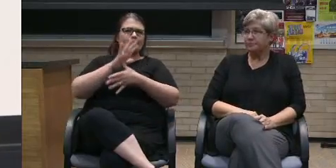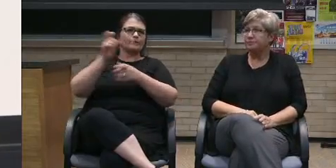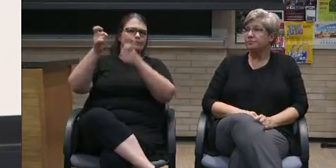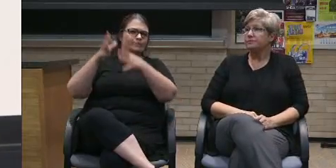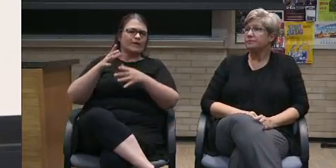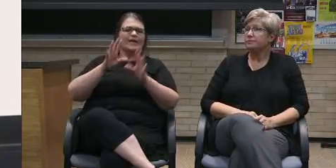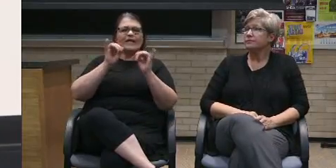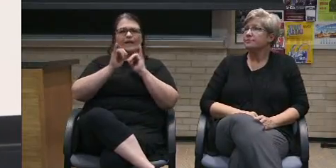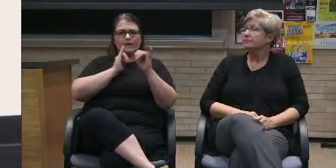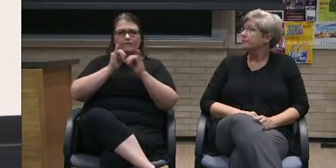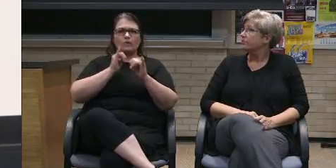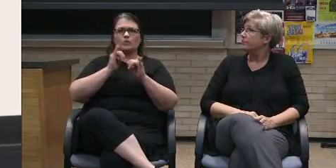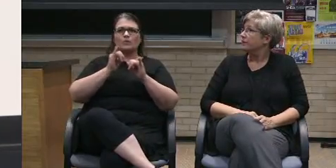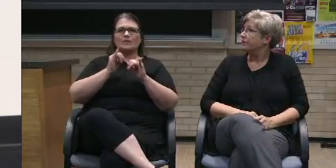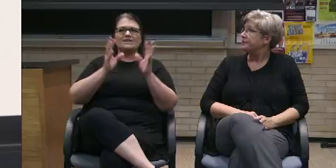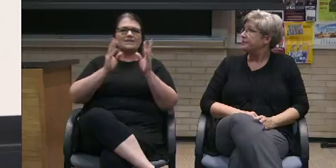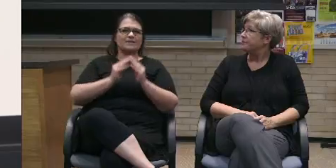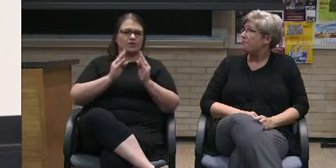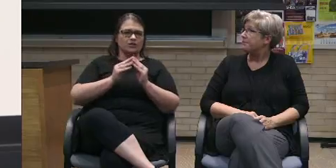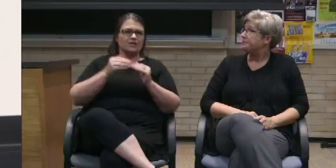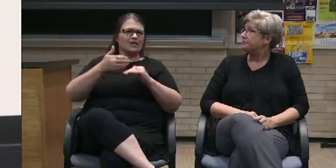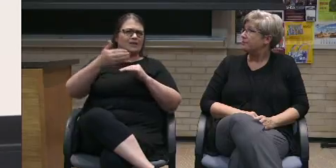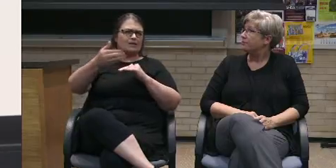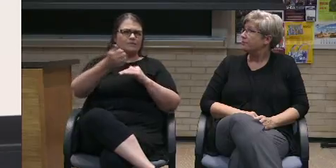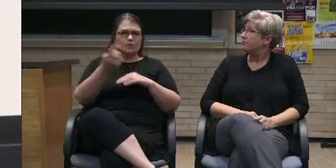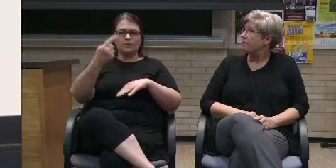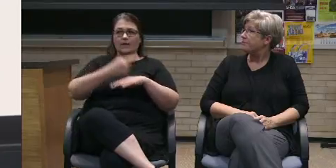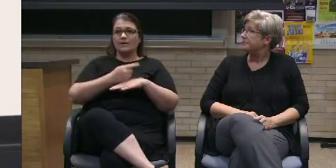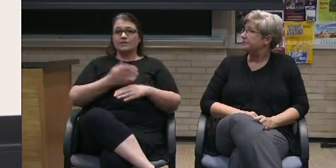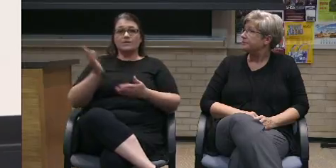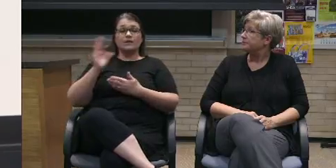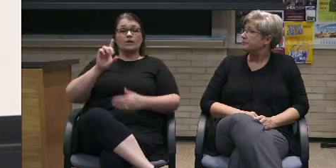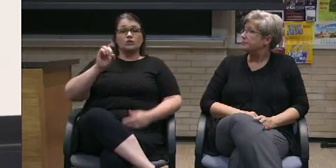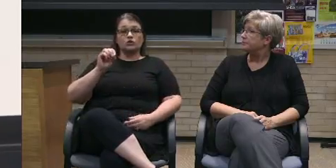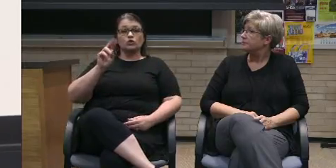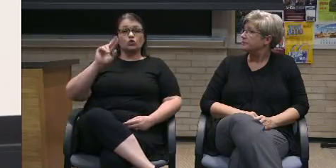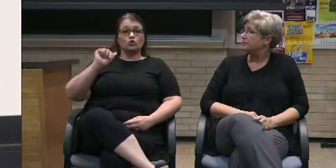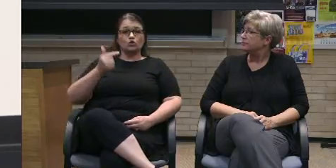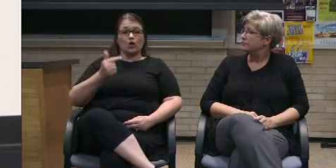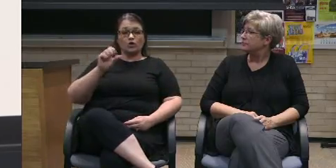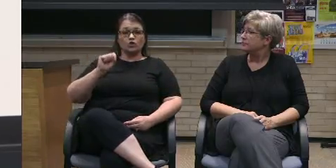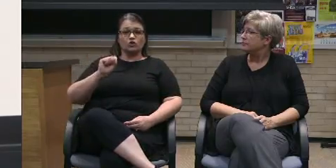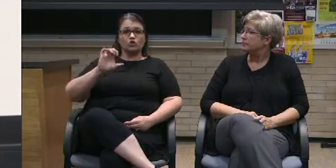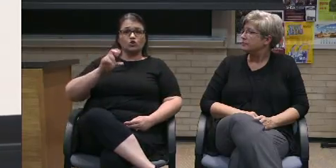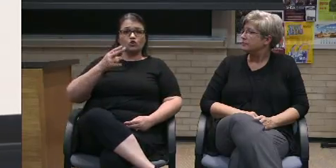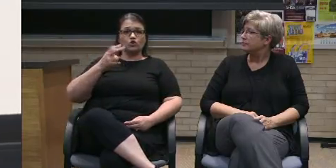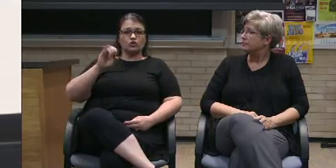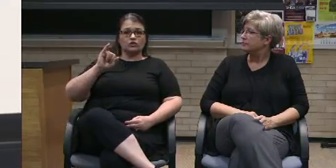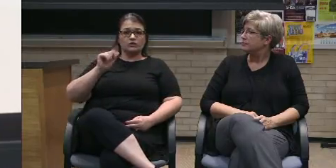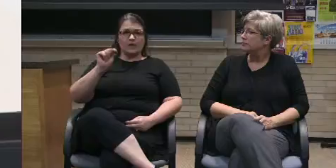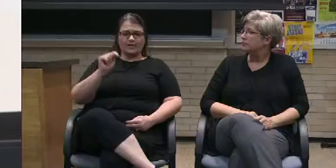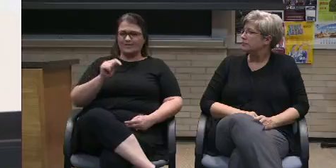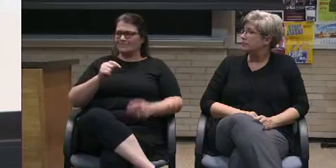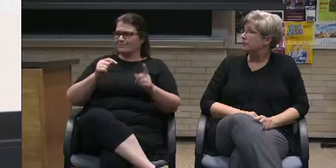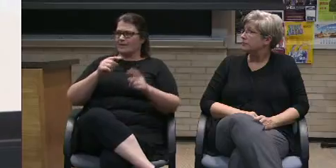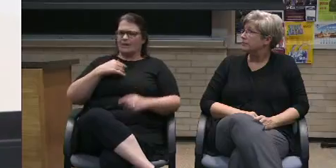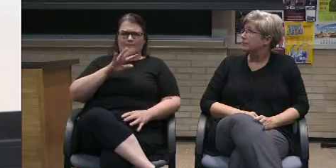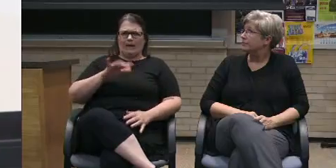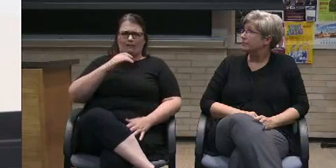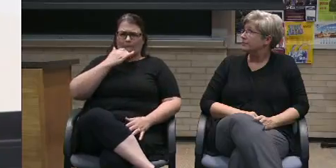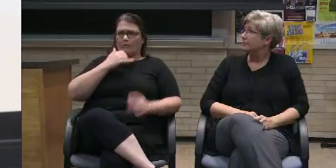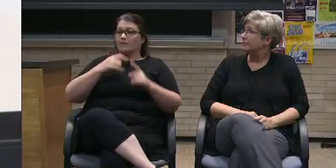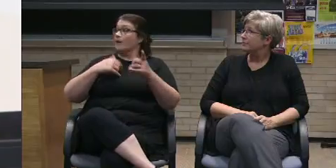session over the next 3 days. This is Dr. Doug Scheidt, and I keep tripping over his name for some reason. I don't